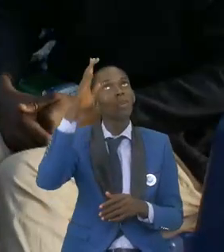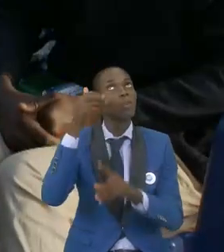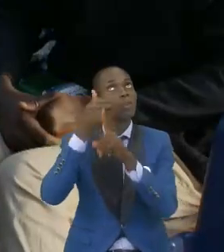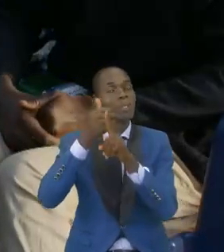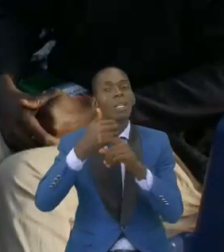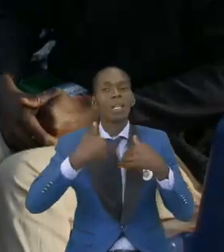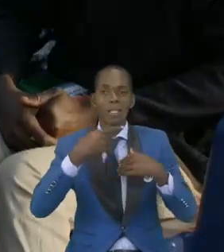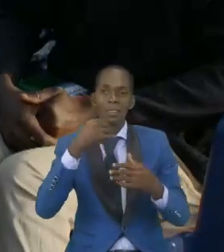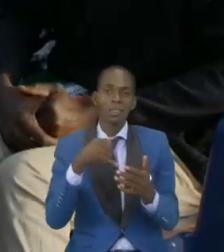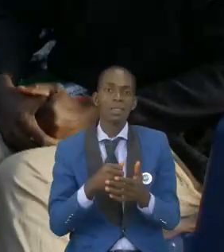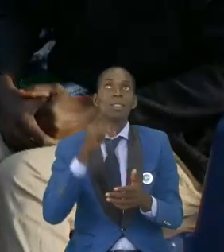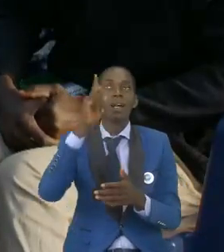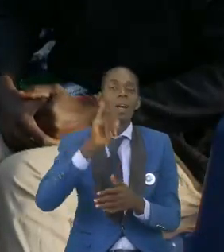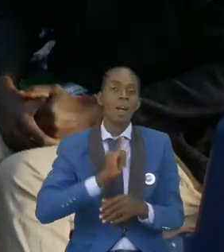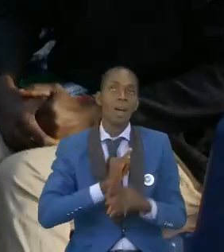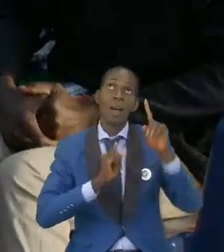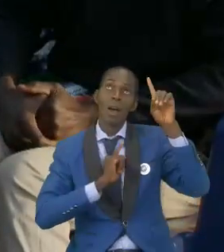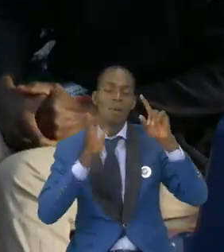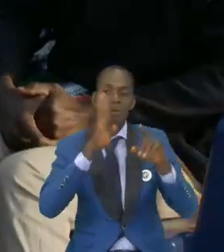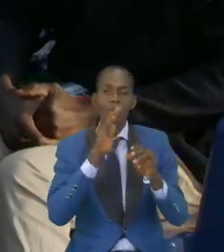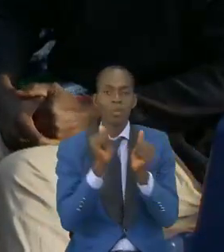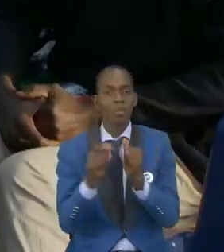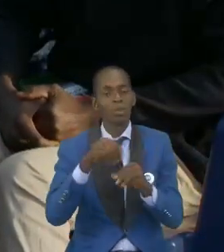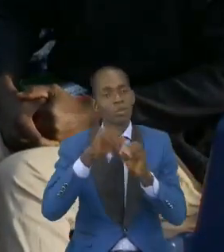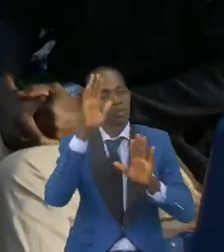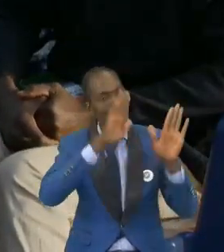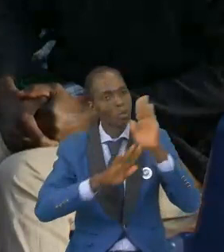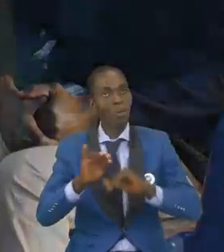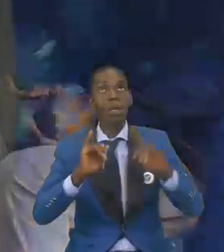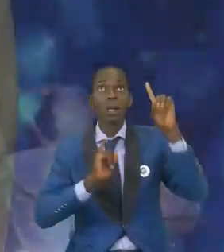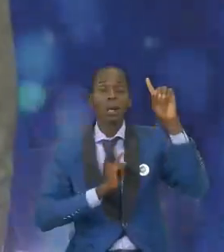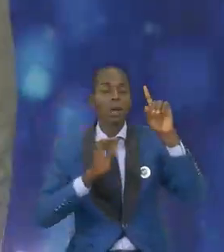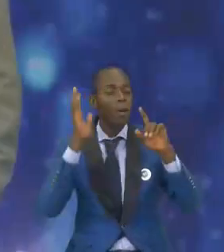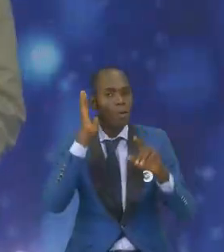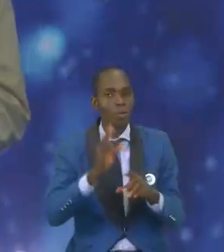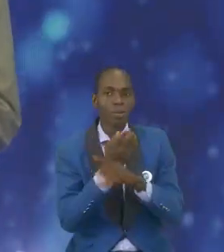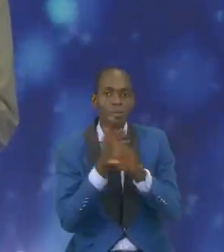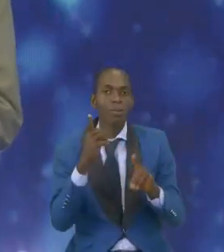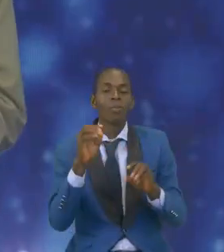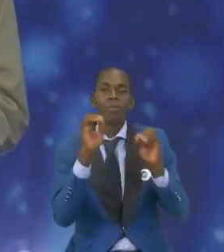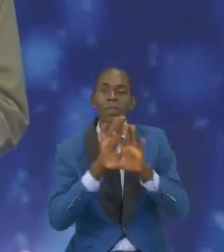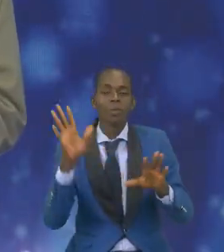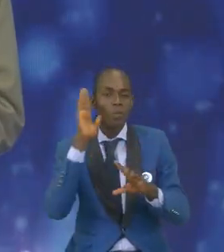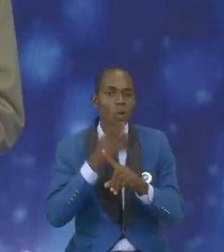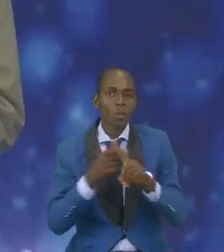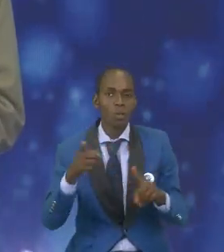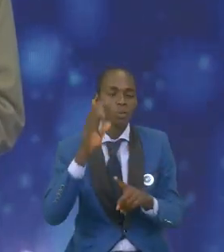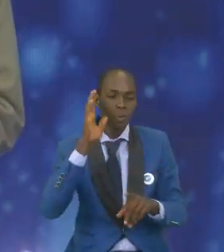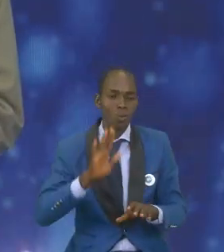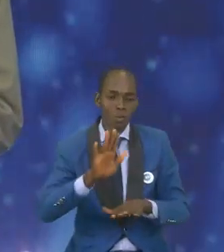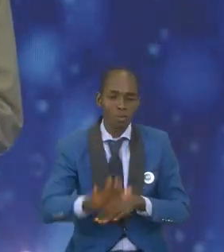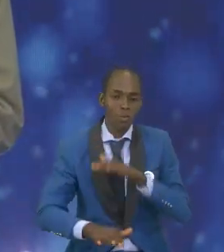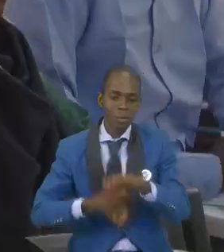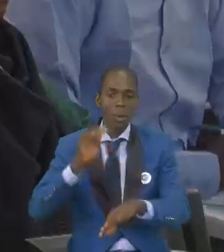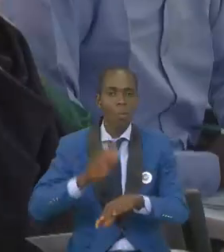be with you in trouble. I will deliver you. Nothing will hurt you. You will tread upon the lions and